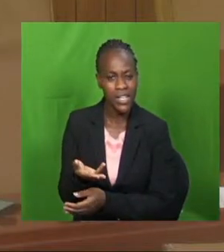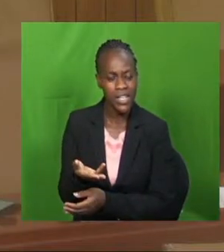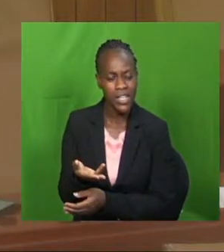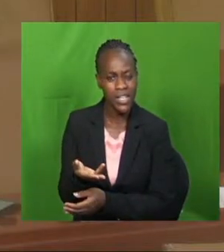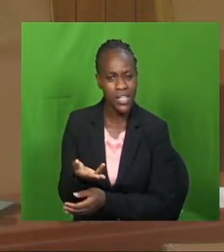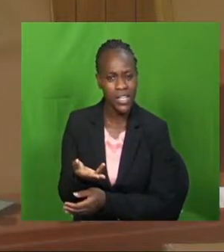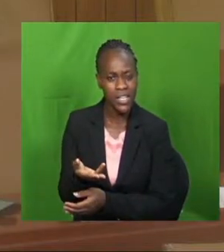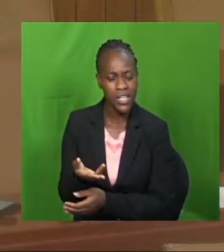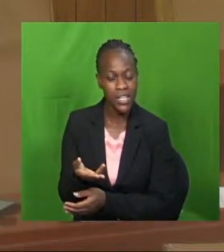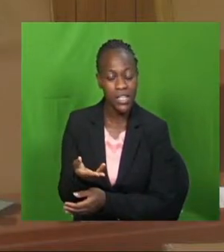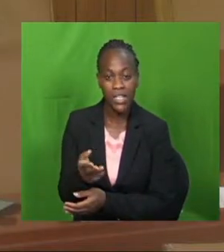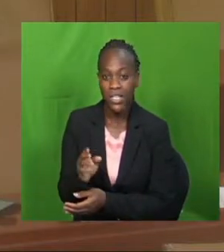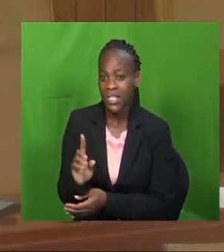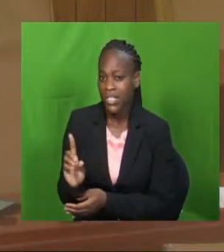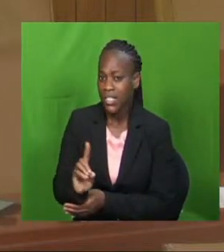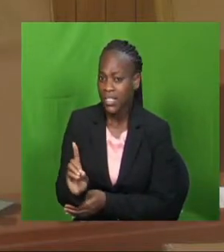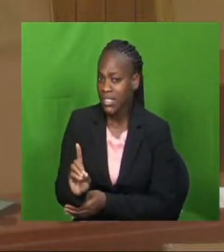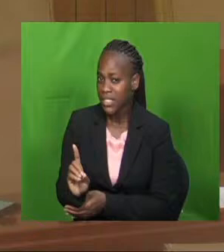Item D,